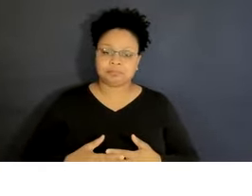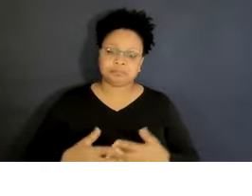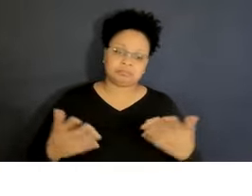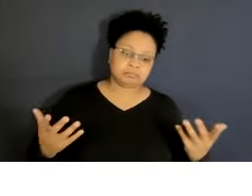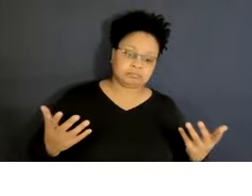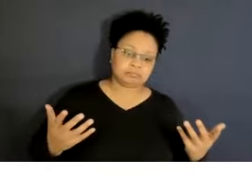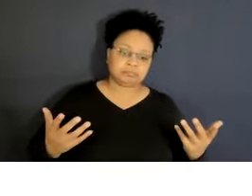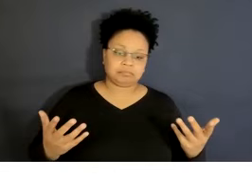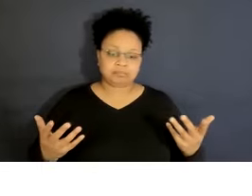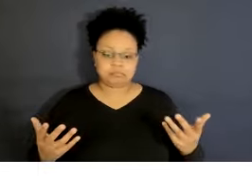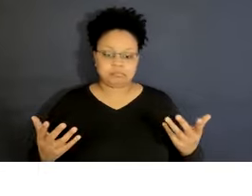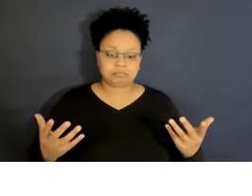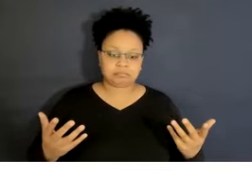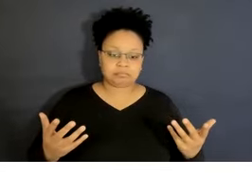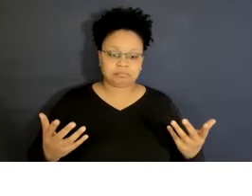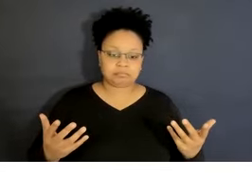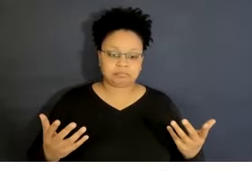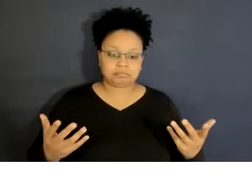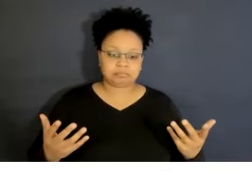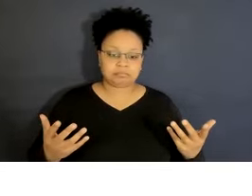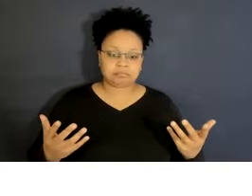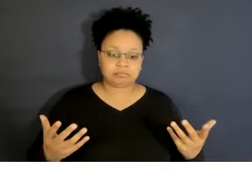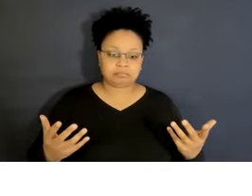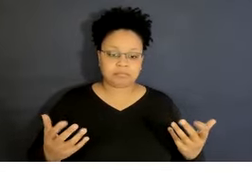Oddly enough, I think